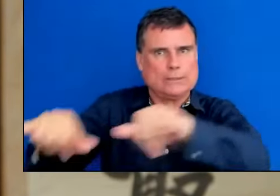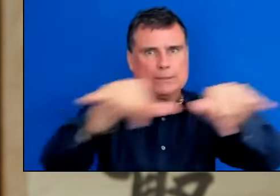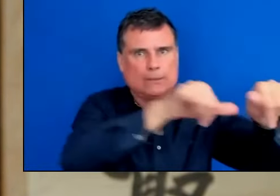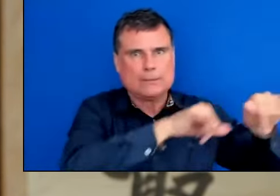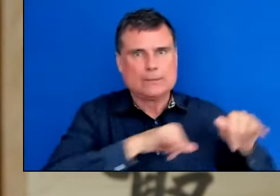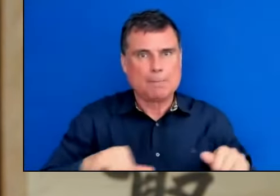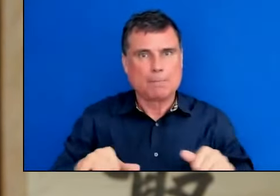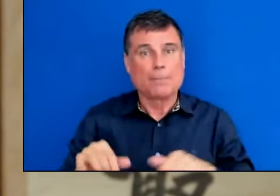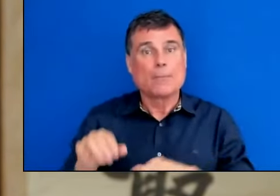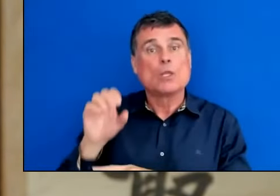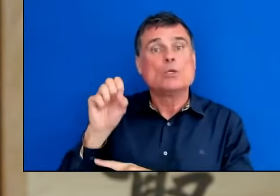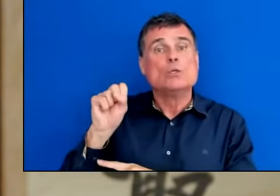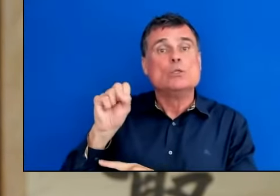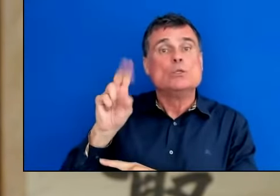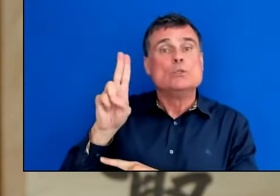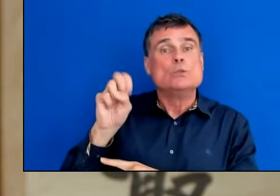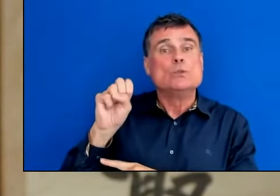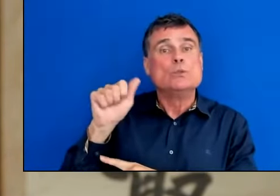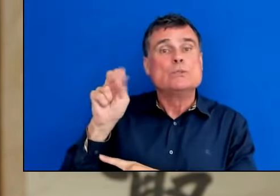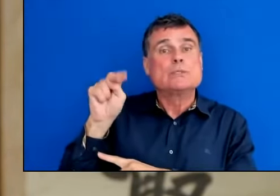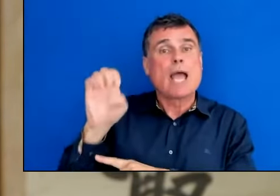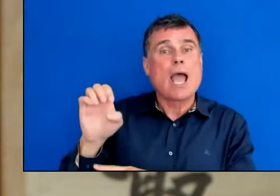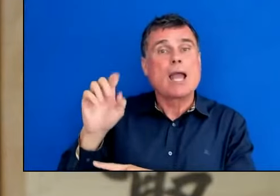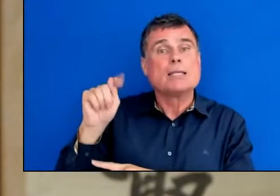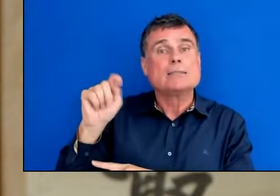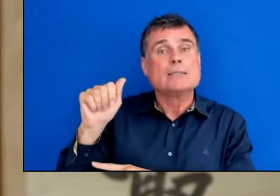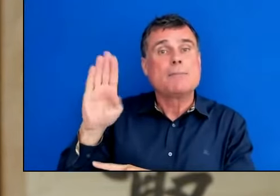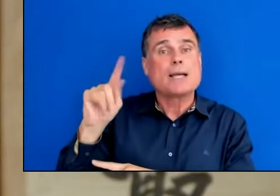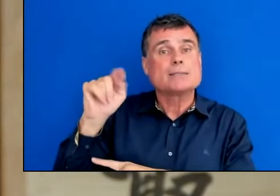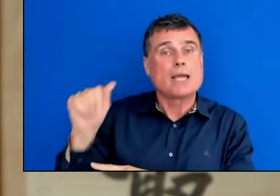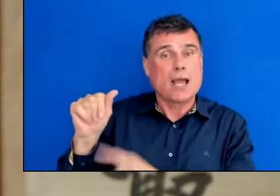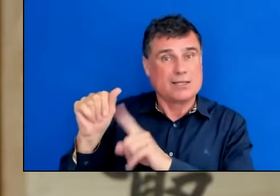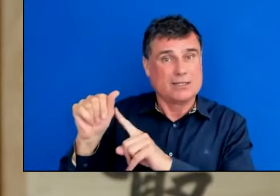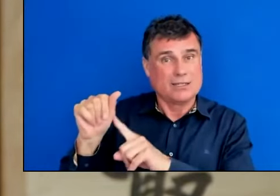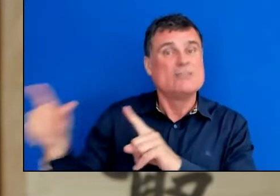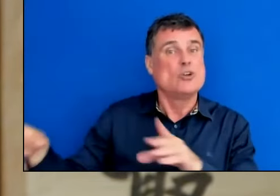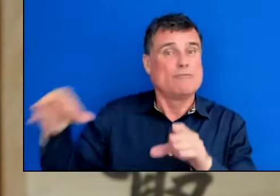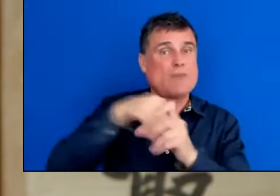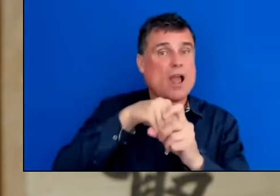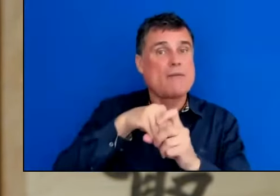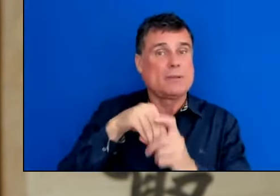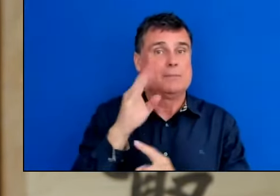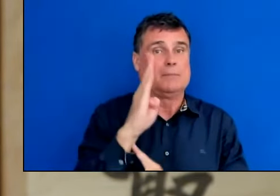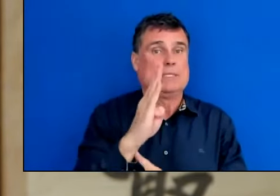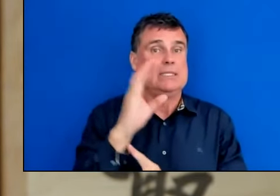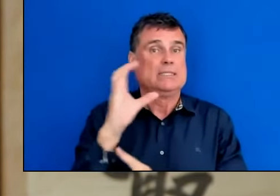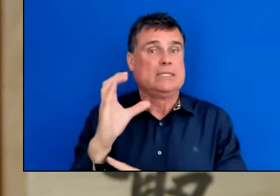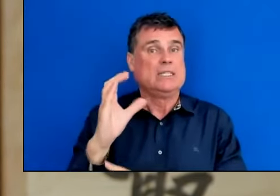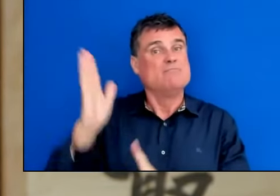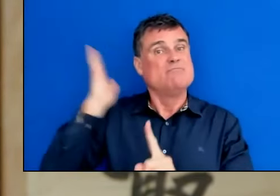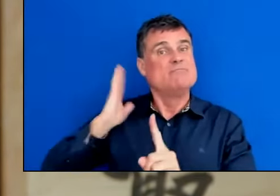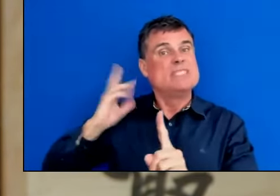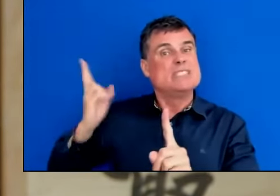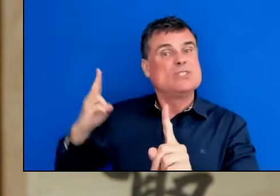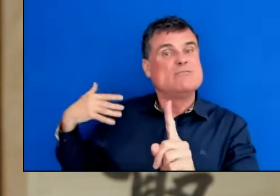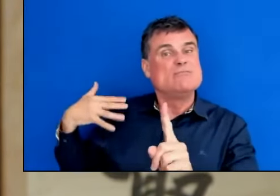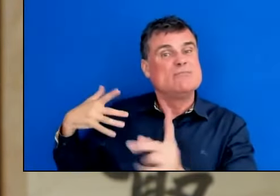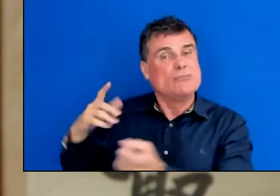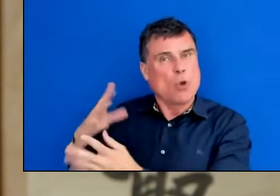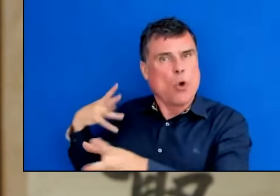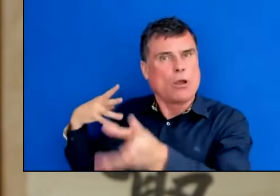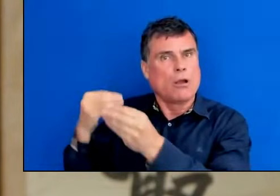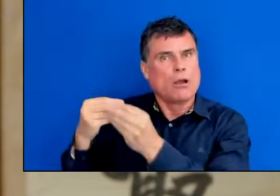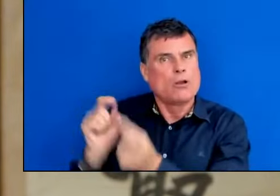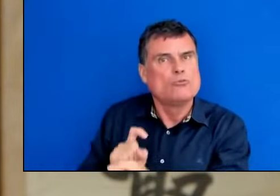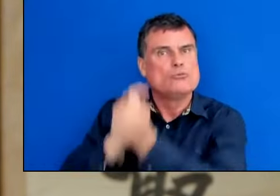Tabata is the director for the NAJC's BC Redress Initiative and one of the driving forces behind today's event. On a